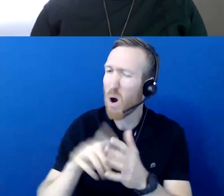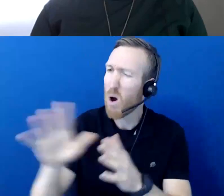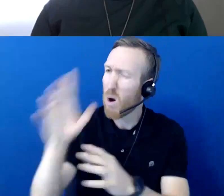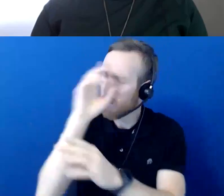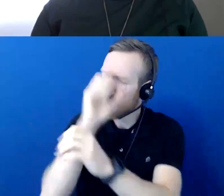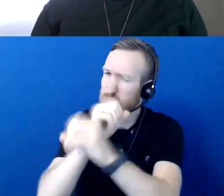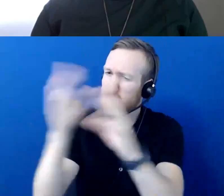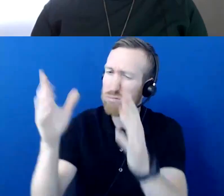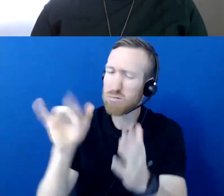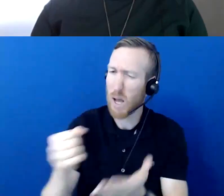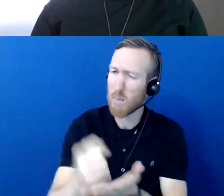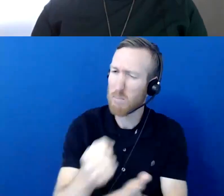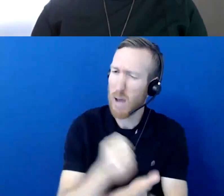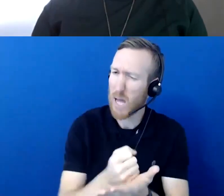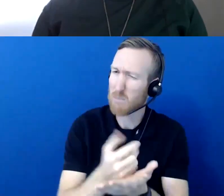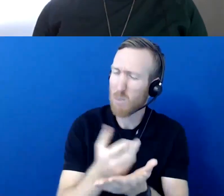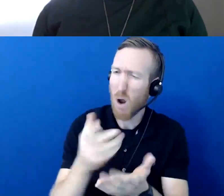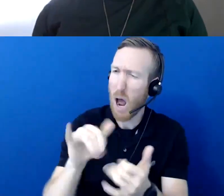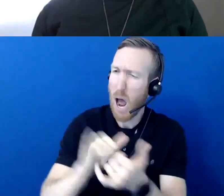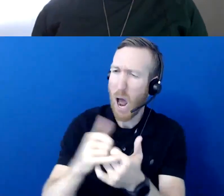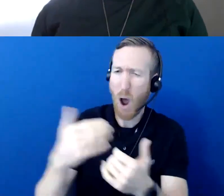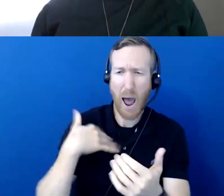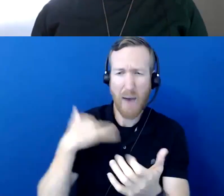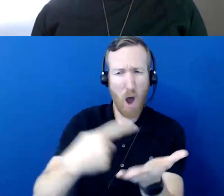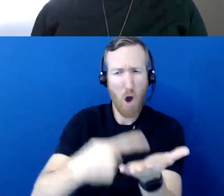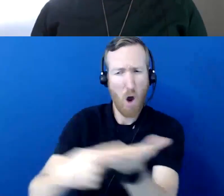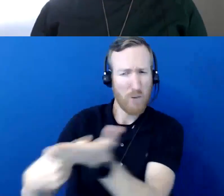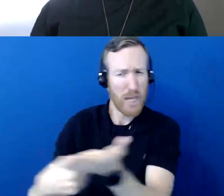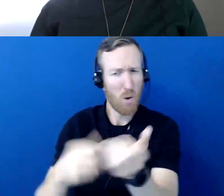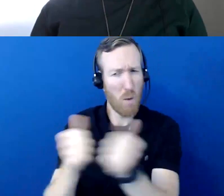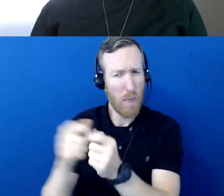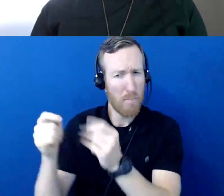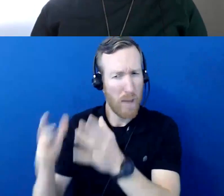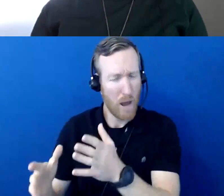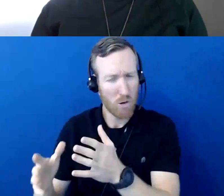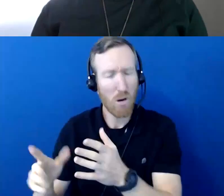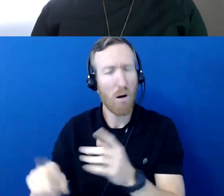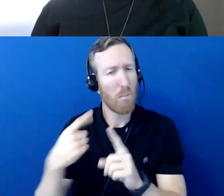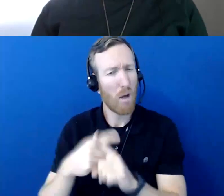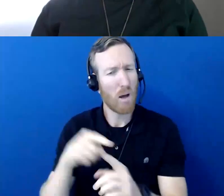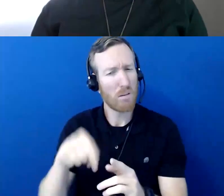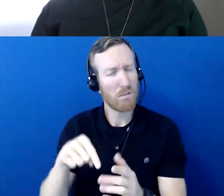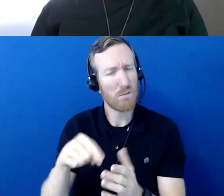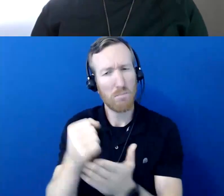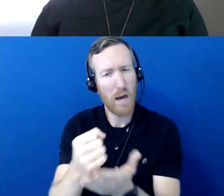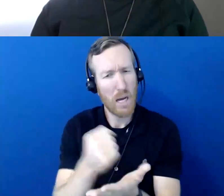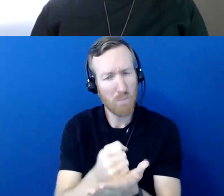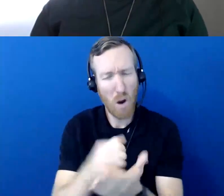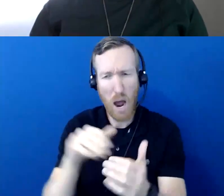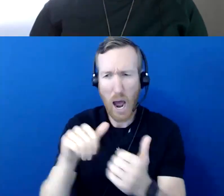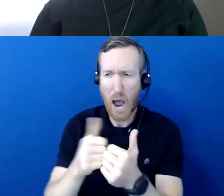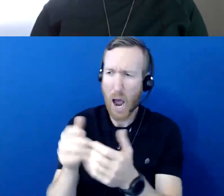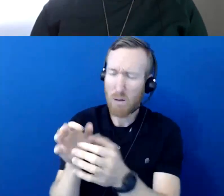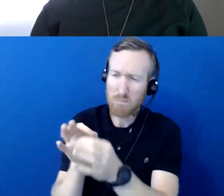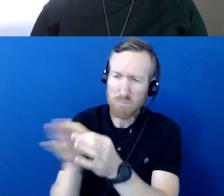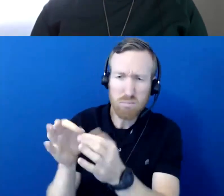part of that conversation with the manager, and then how a passport is designed to capture that